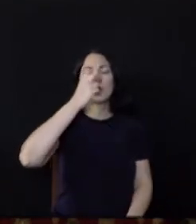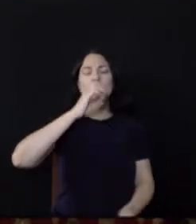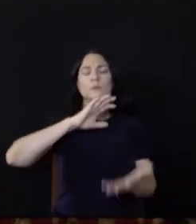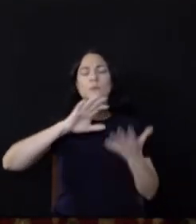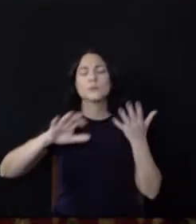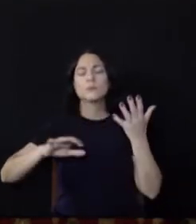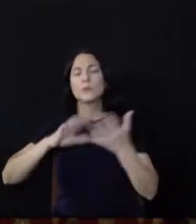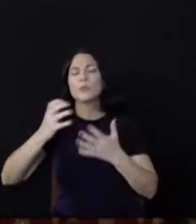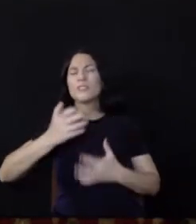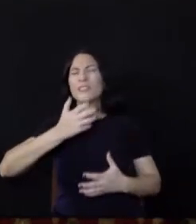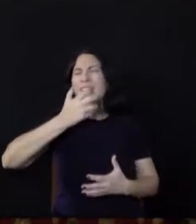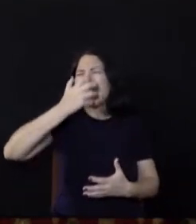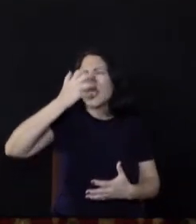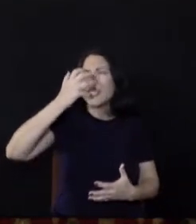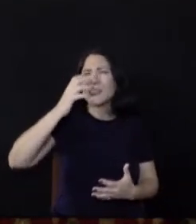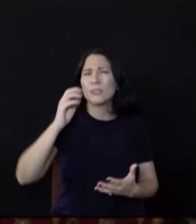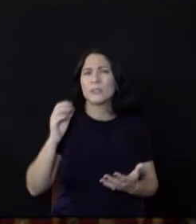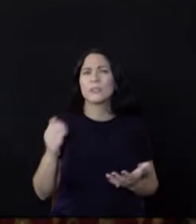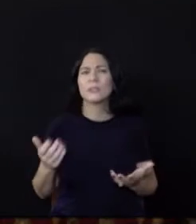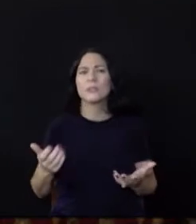or anger